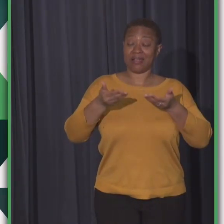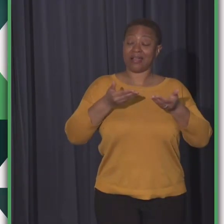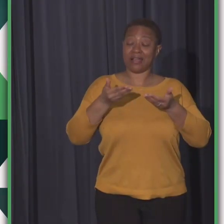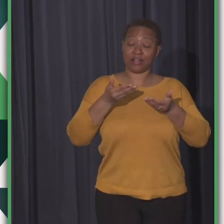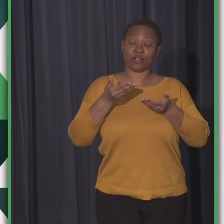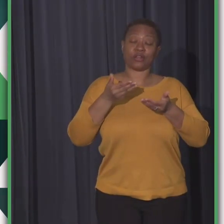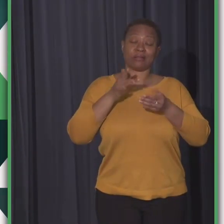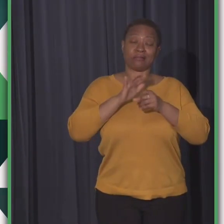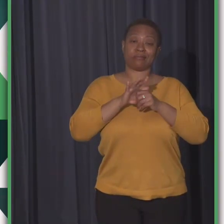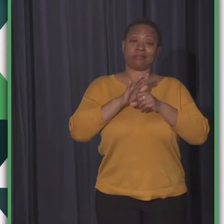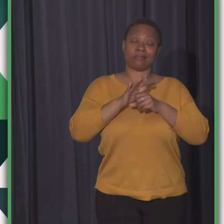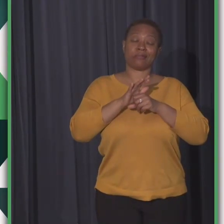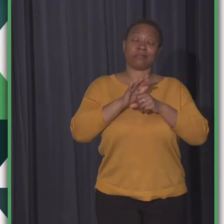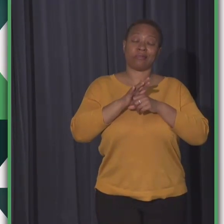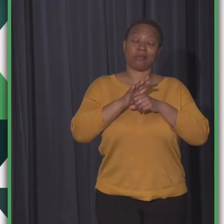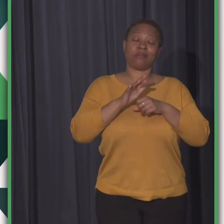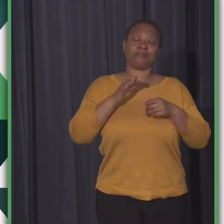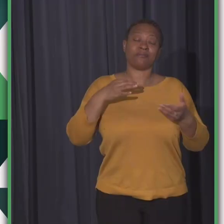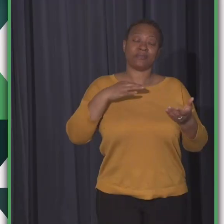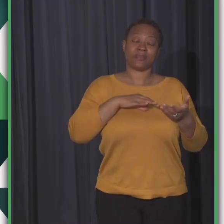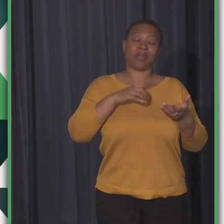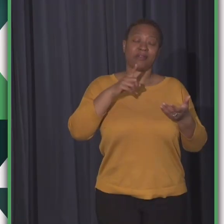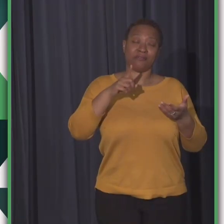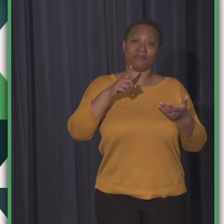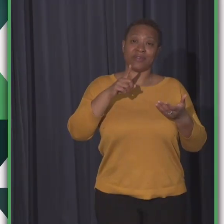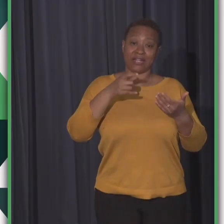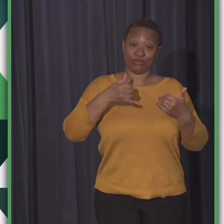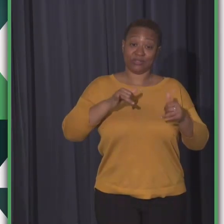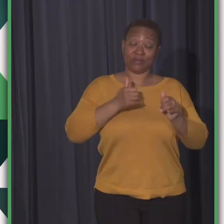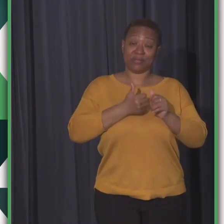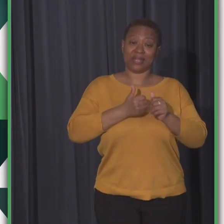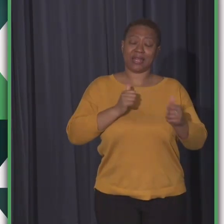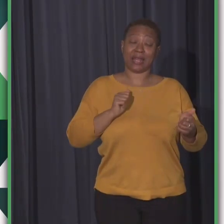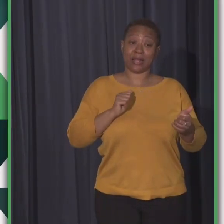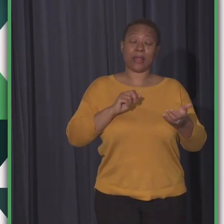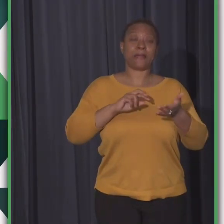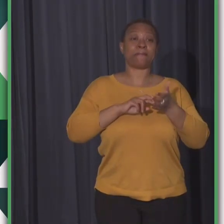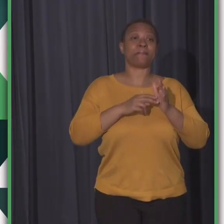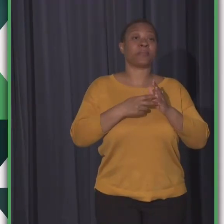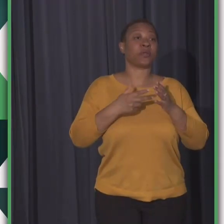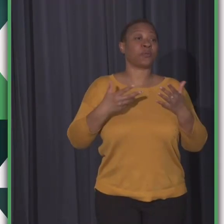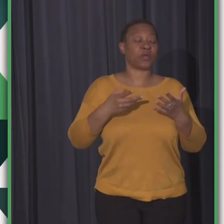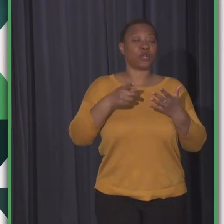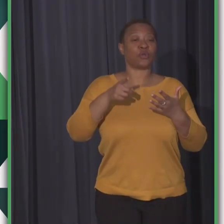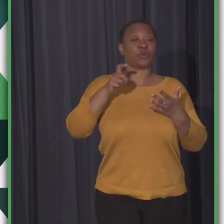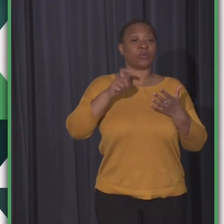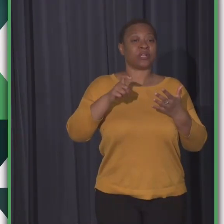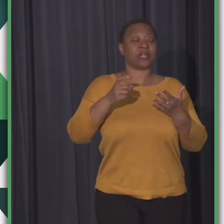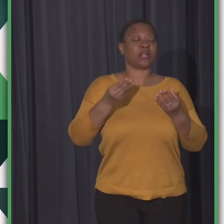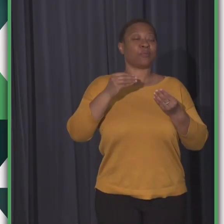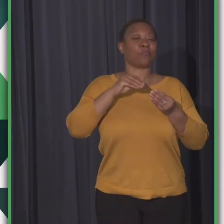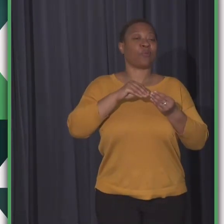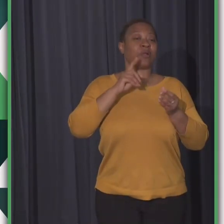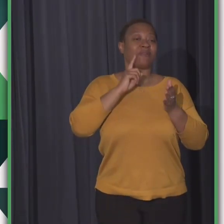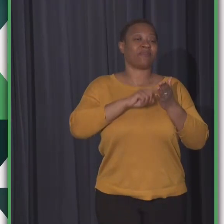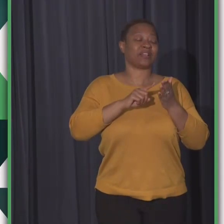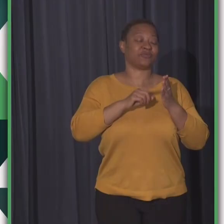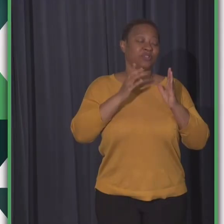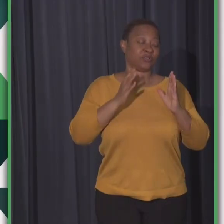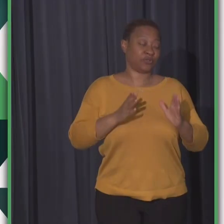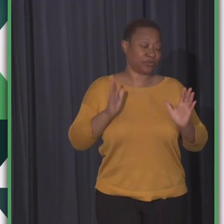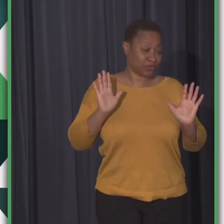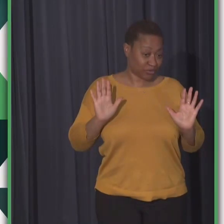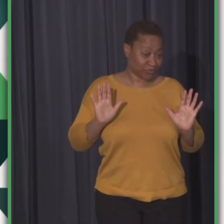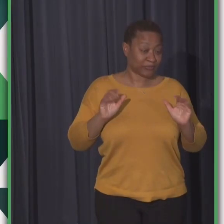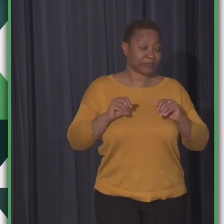of investigators filled and you're still behind, what it means is you need more investigators.